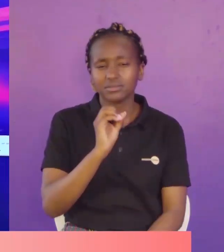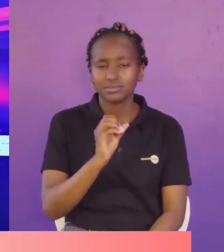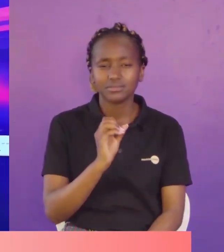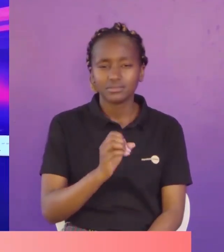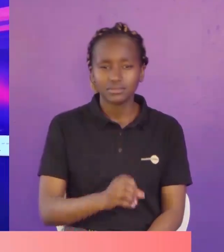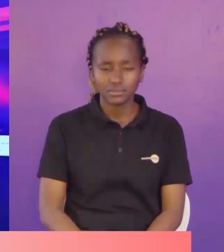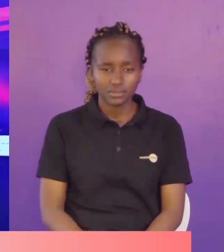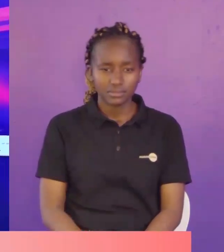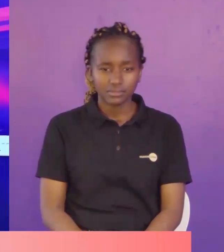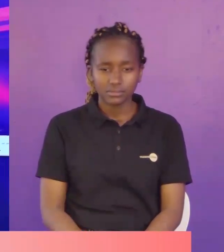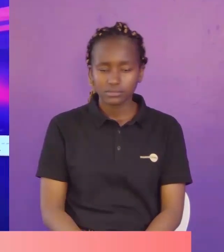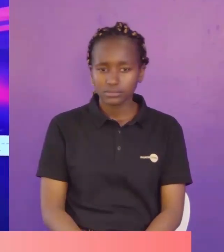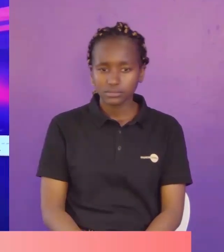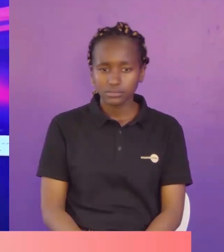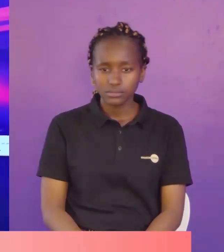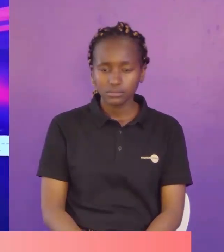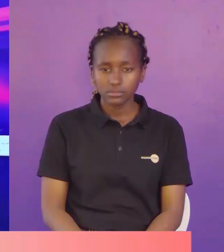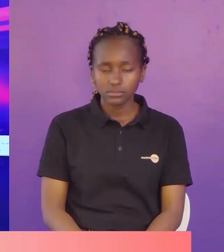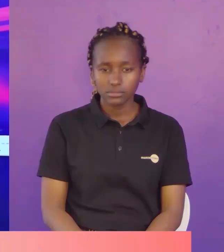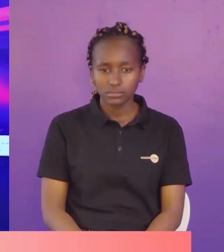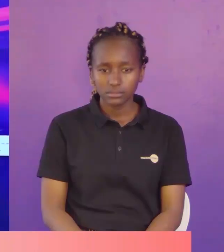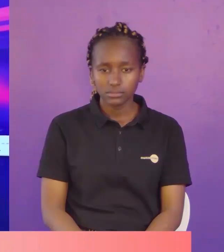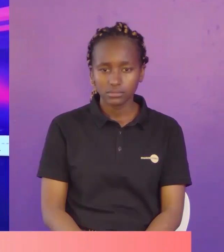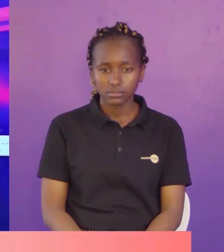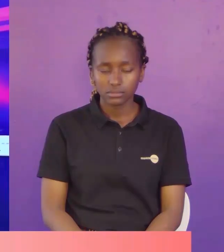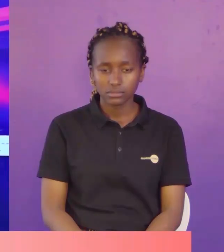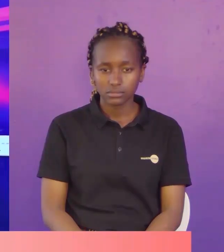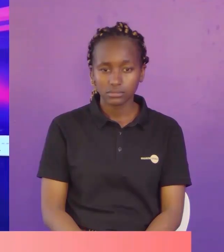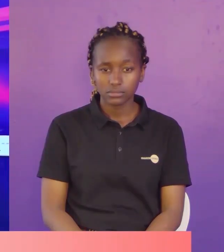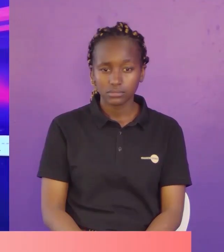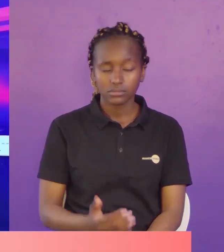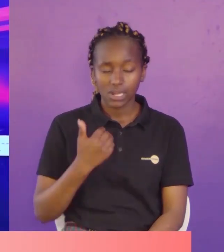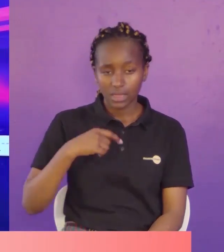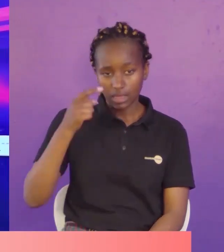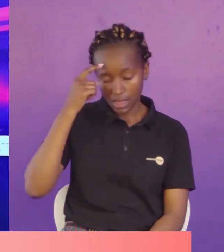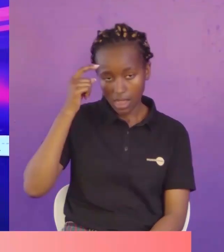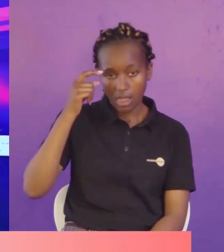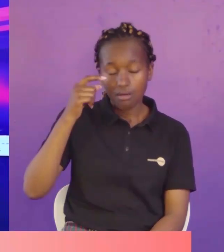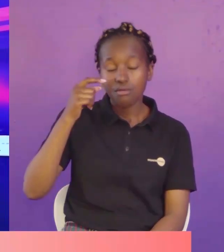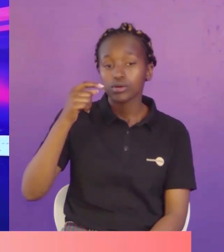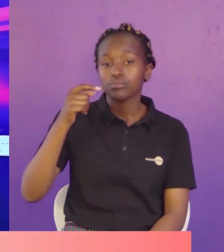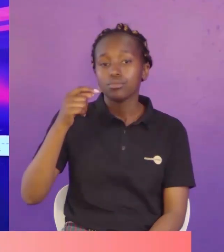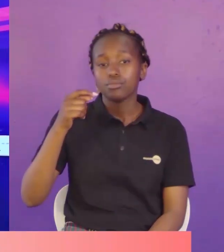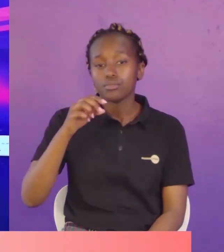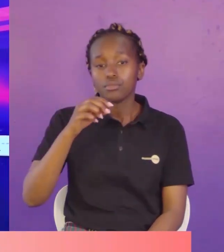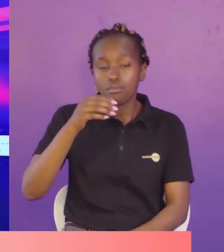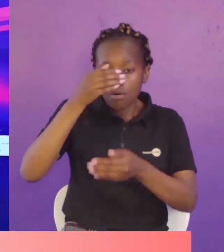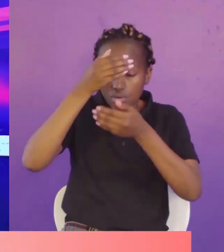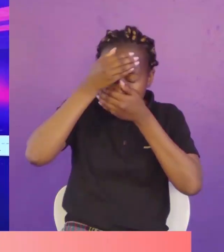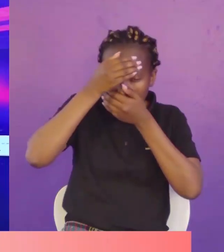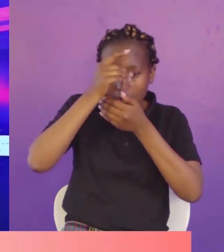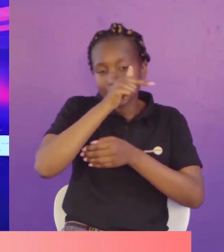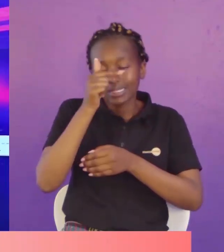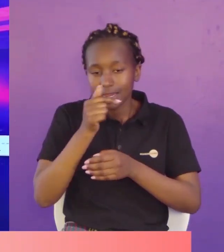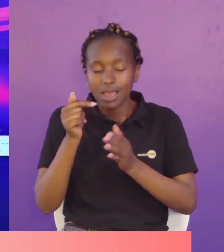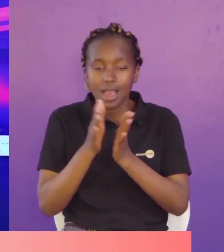Wa Afrika. Okay. So Morocco, Tanzania and Zambia. Tanzania and Zambia will have something to battle for. Yeah,